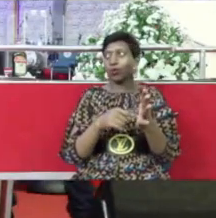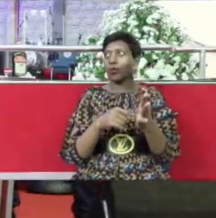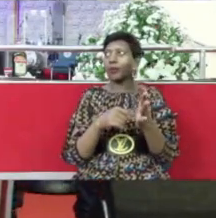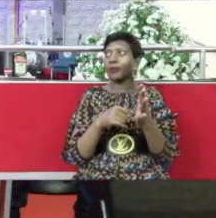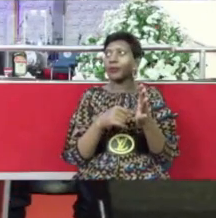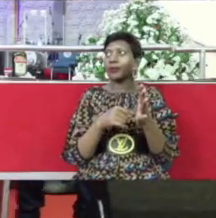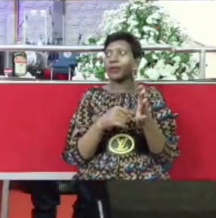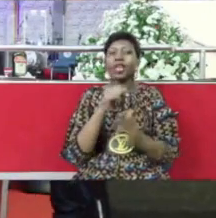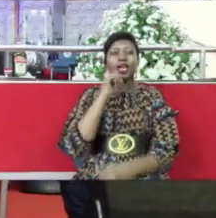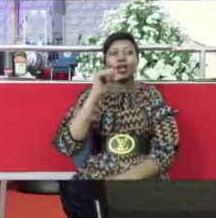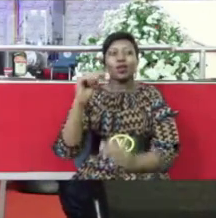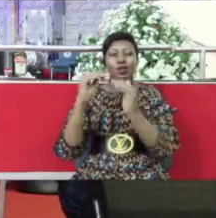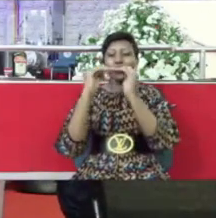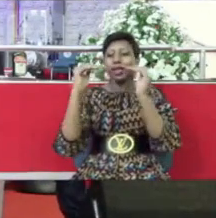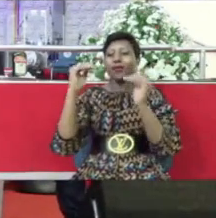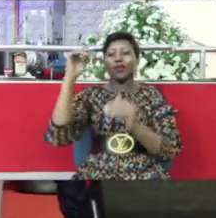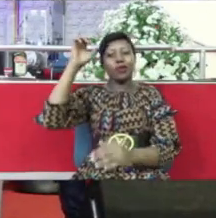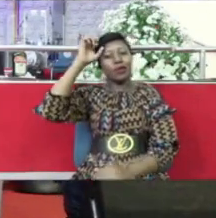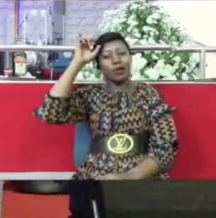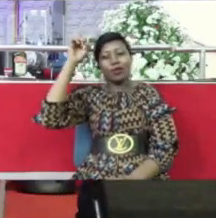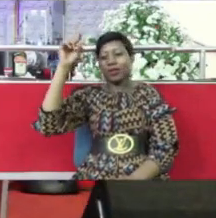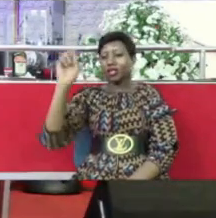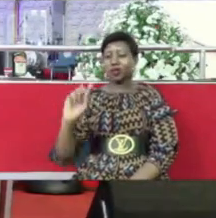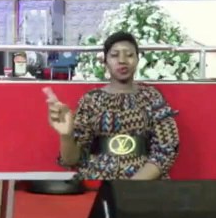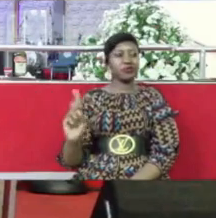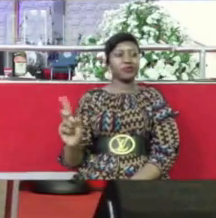yao not your education. Sio masomo yako.